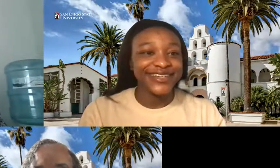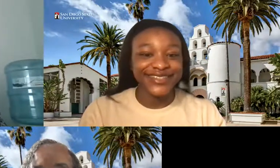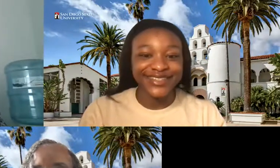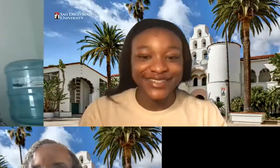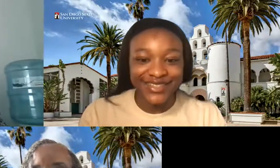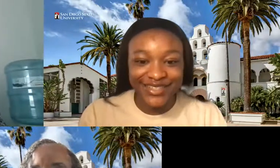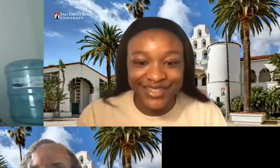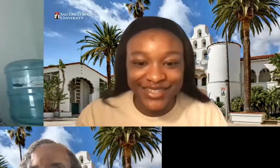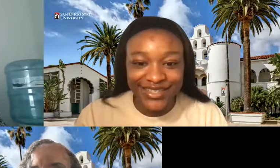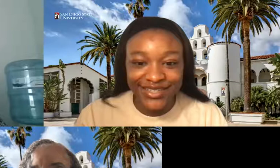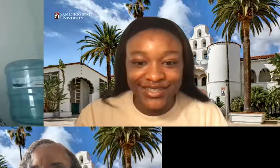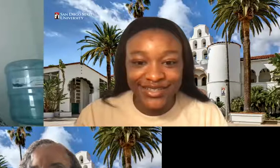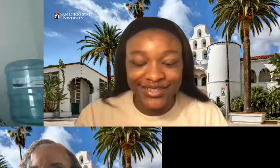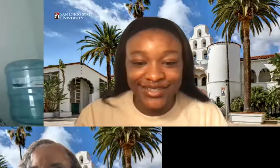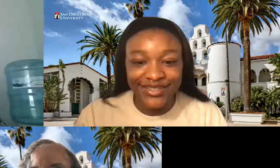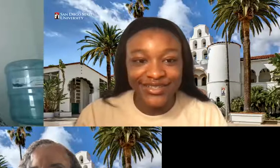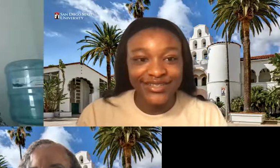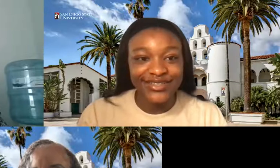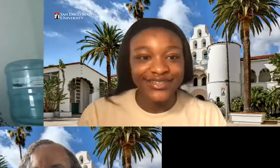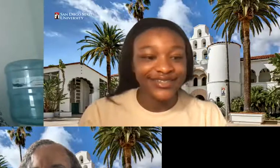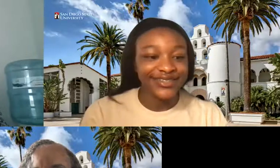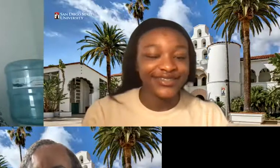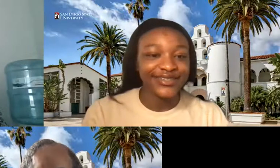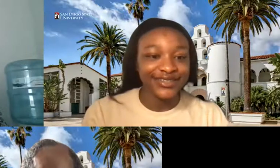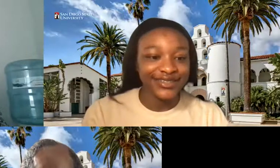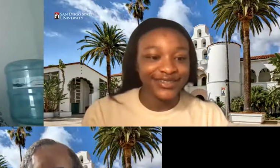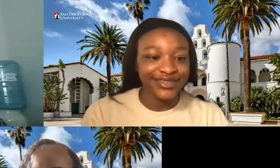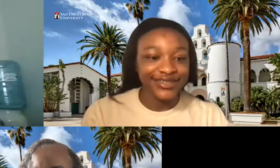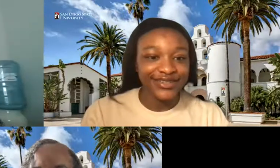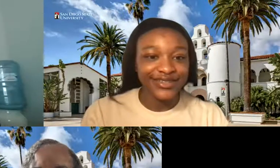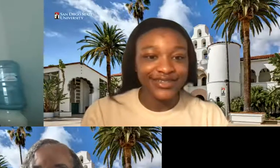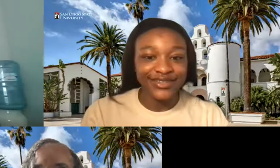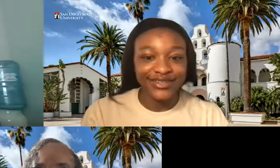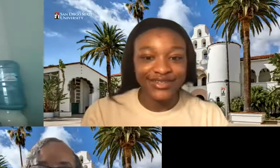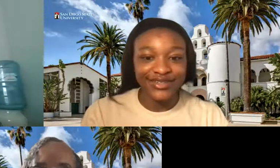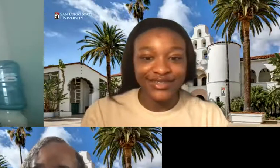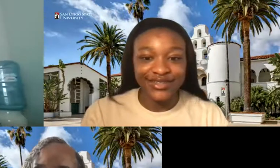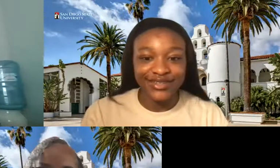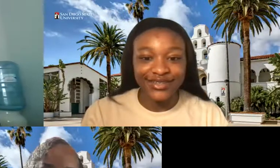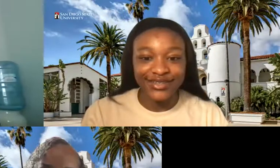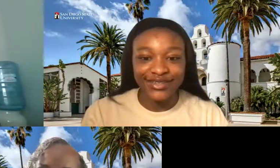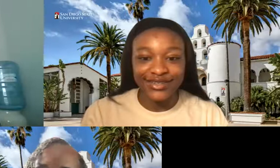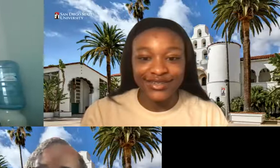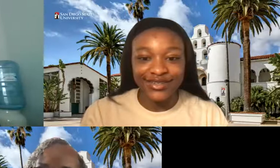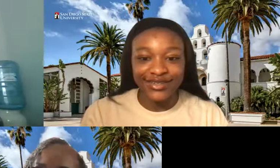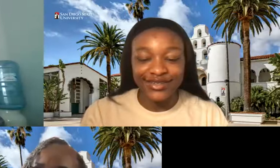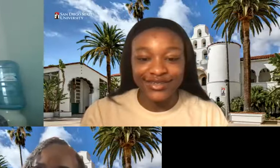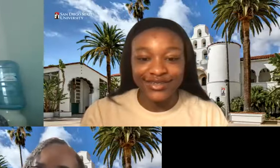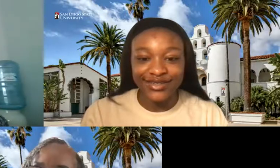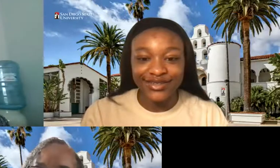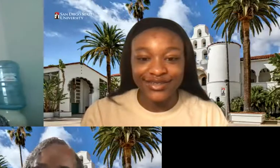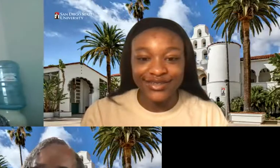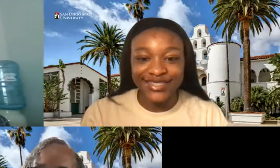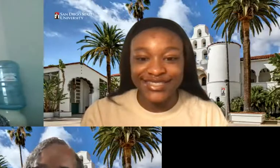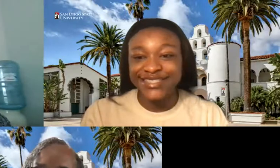I forgot to connect with you. Hi, Maya. How are you? I'm good. How are you? I'm doing well. Oh my God.